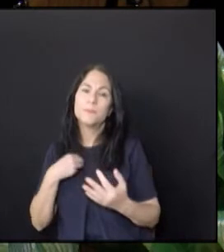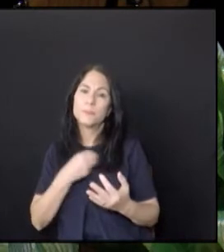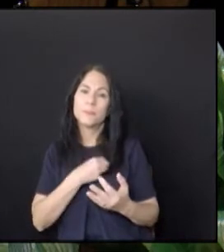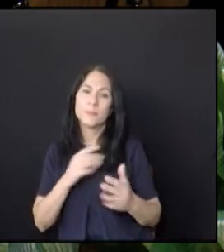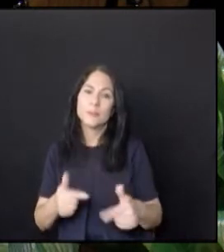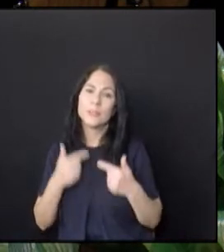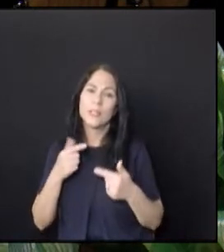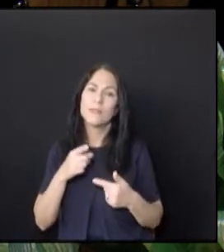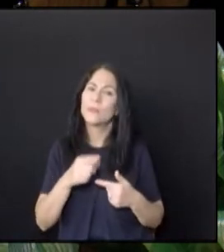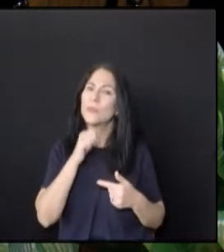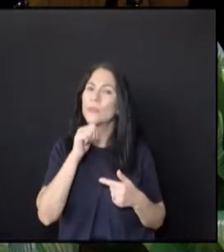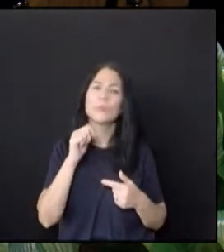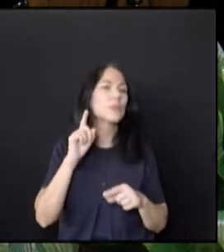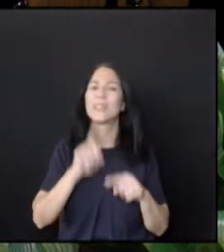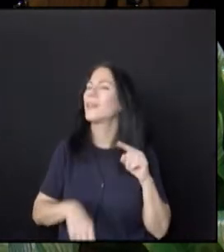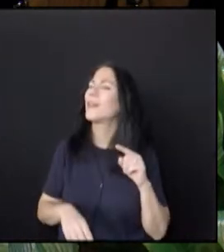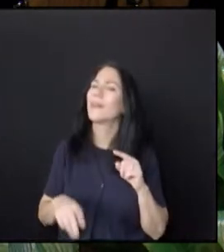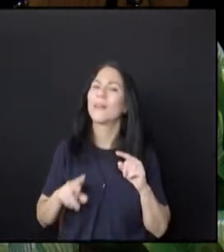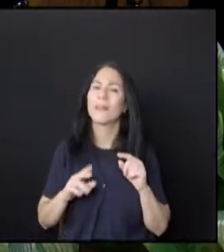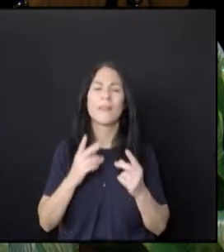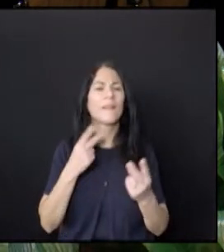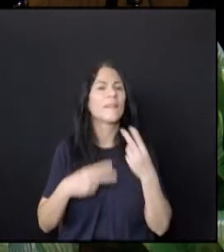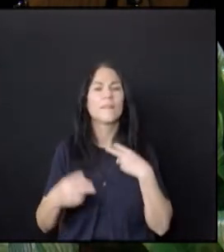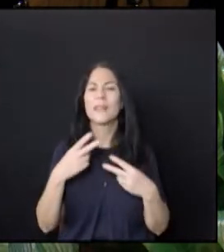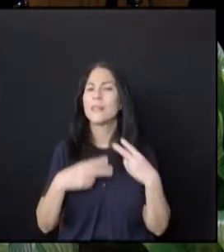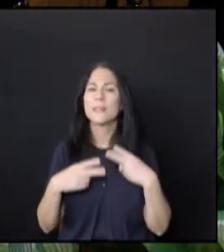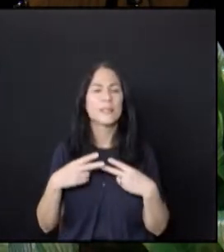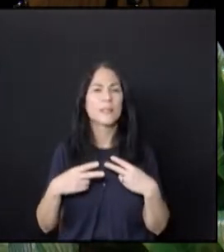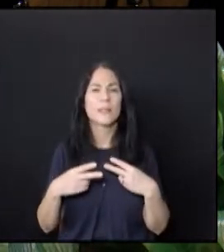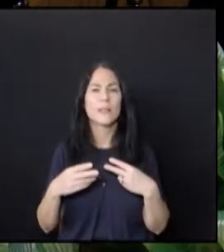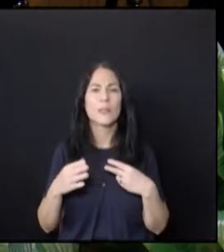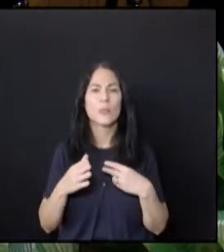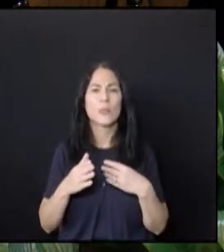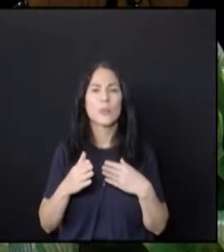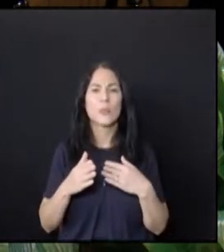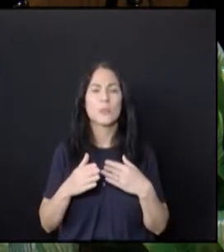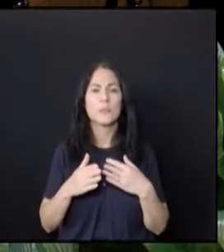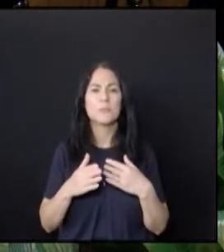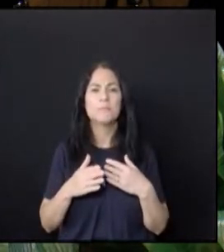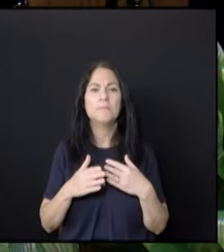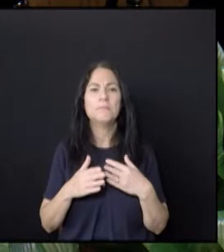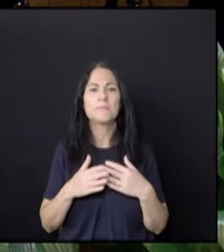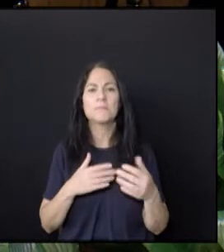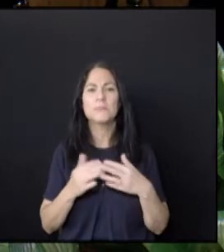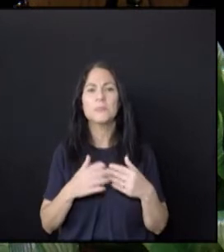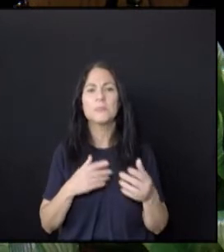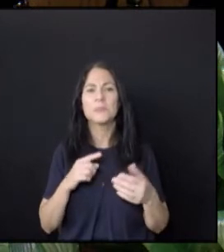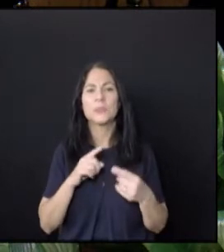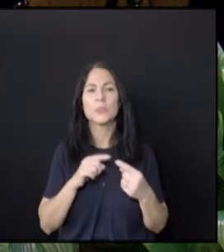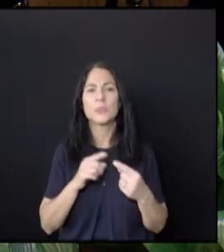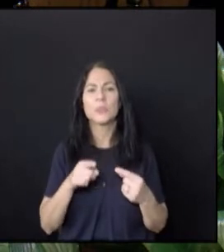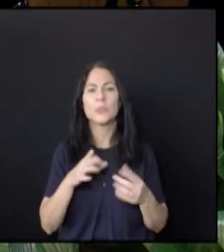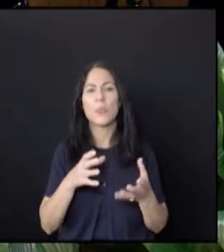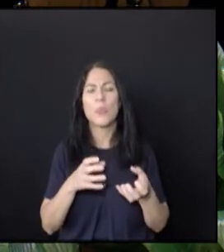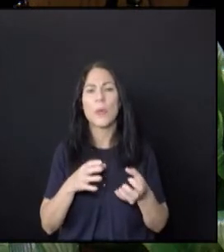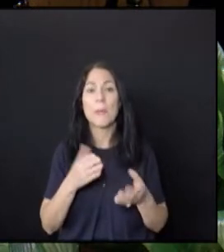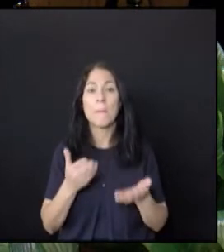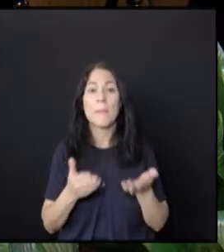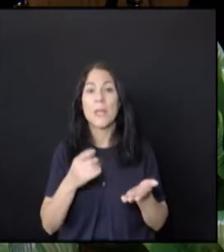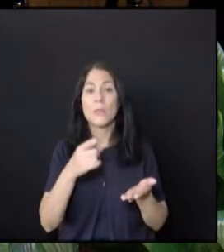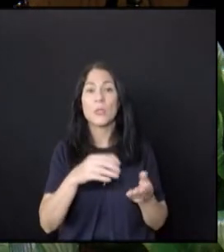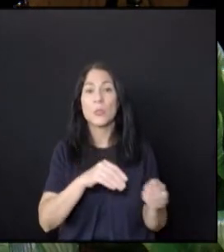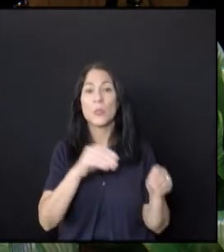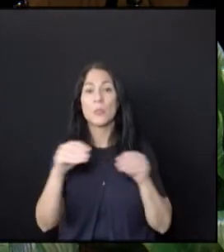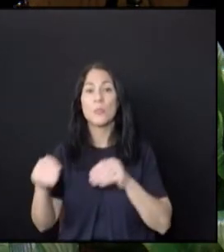you wouldn't be able to visit them in person whenever you wanted to. Maybe you even moved across the country to